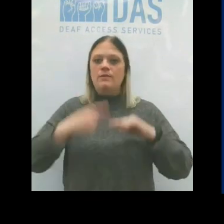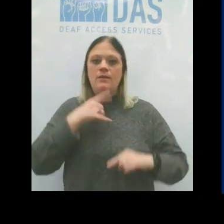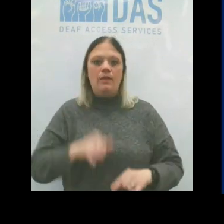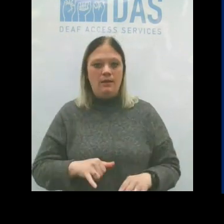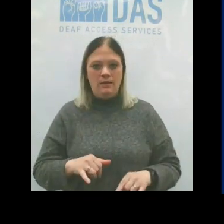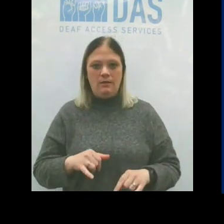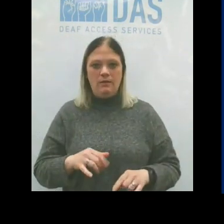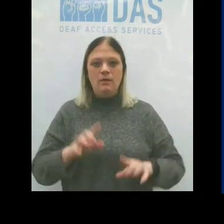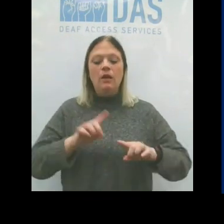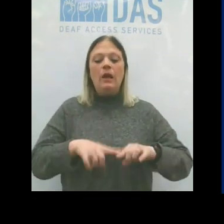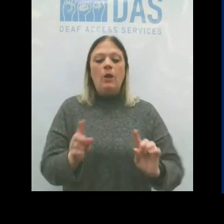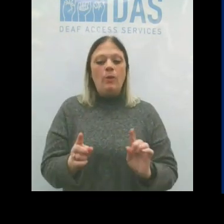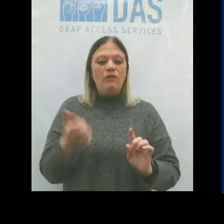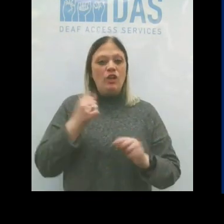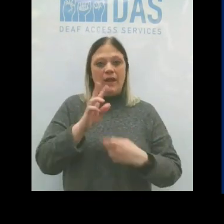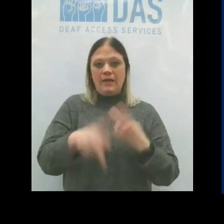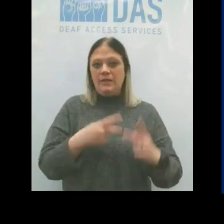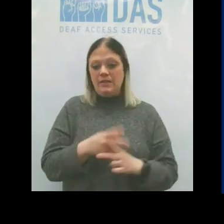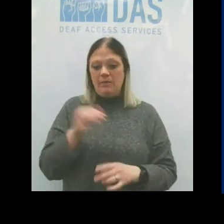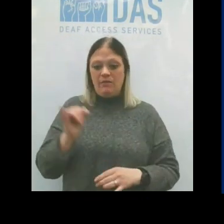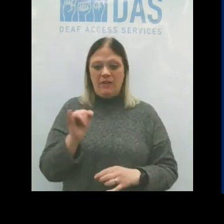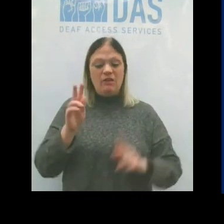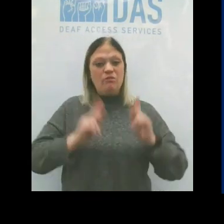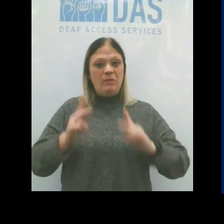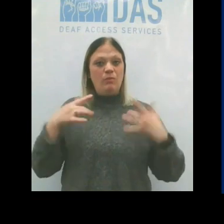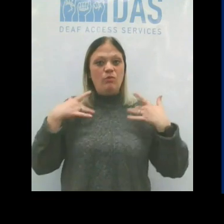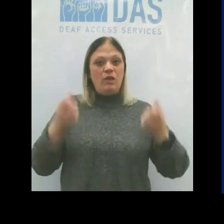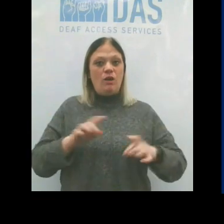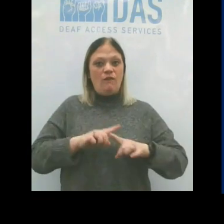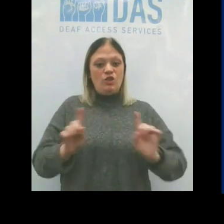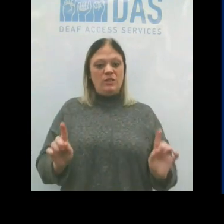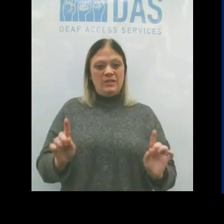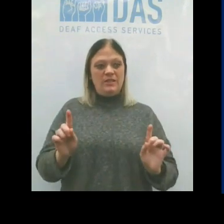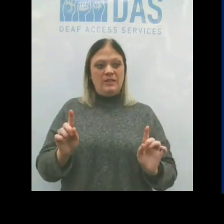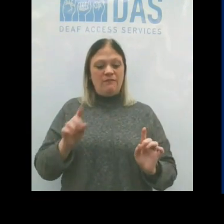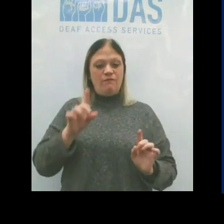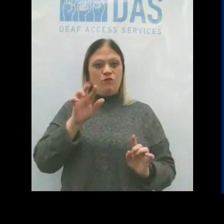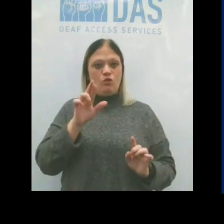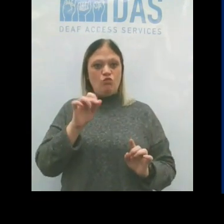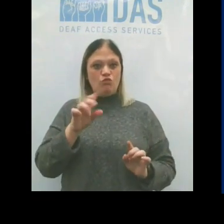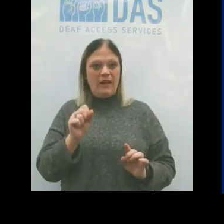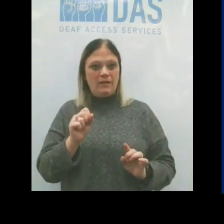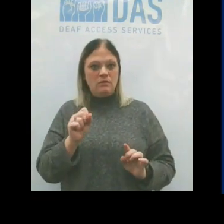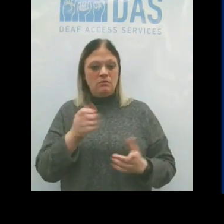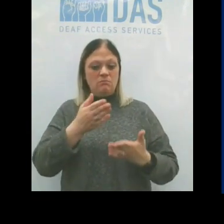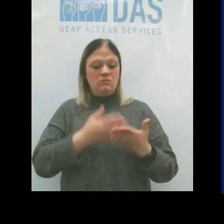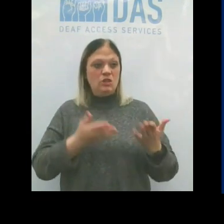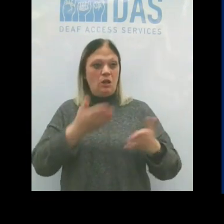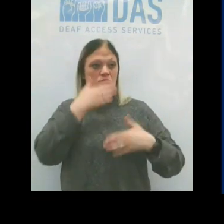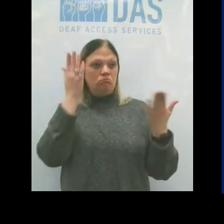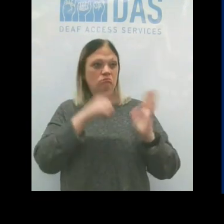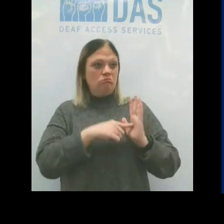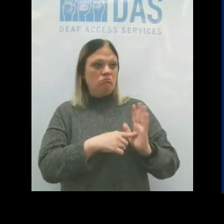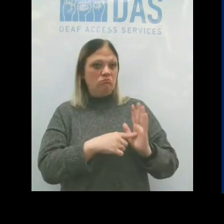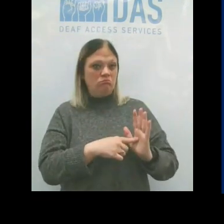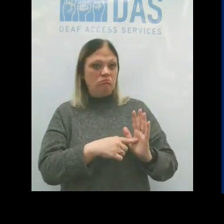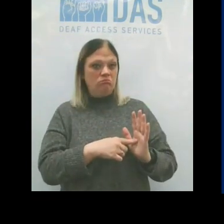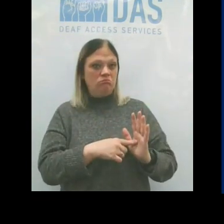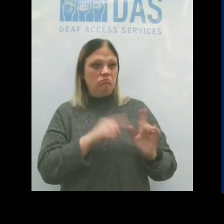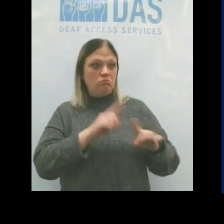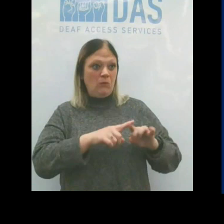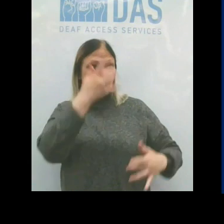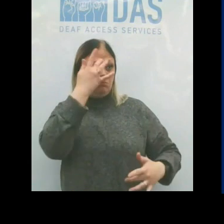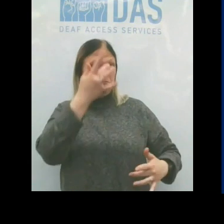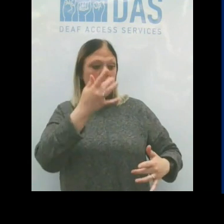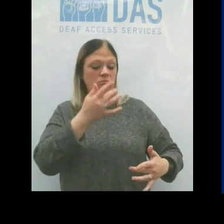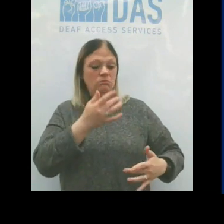type of infection, people recover at different rates. Some people don't have symptoms at all that are infected, and some people it takes a